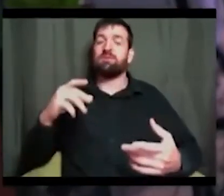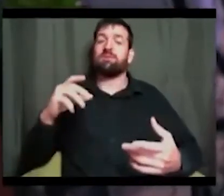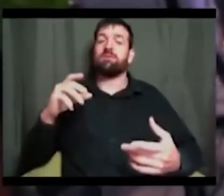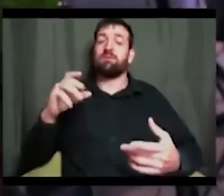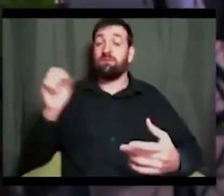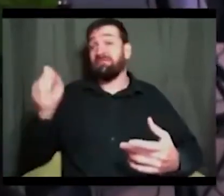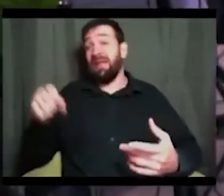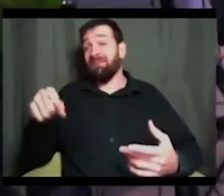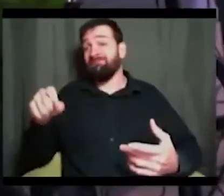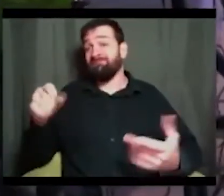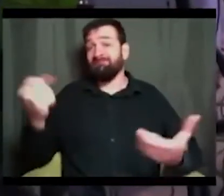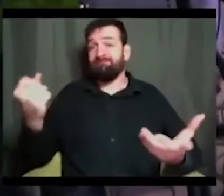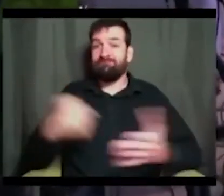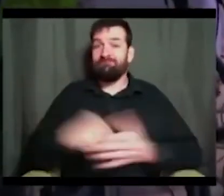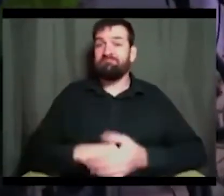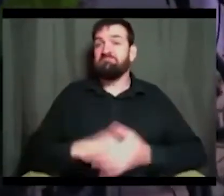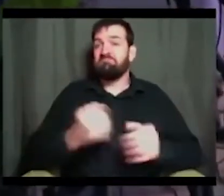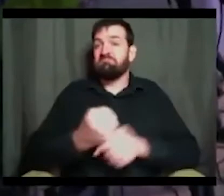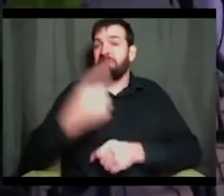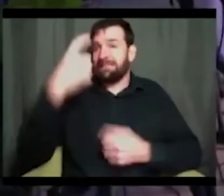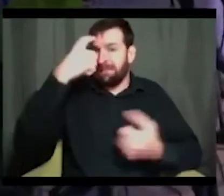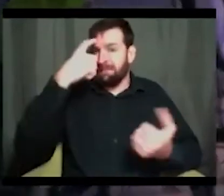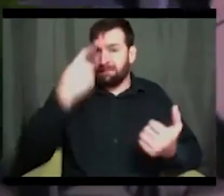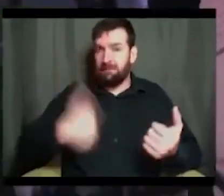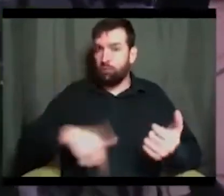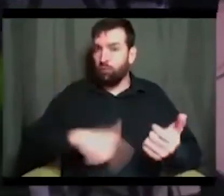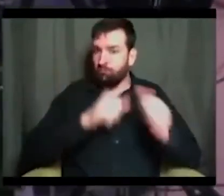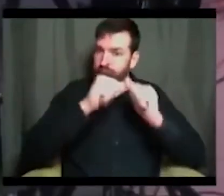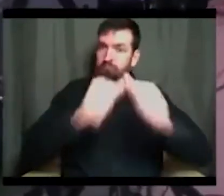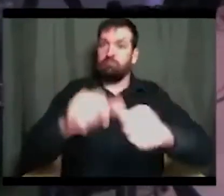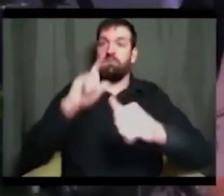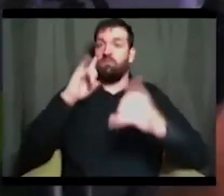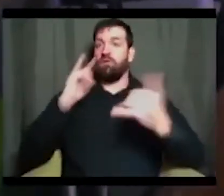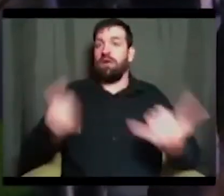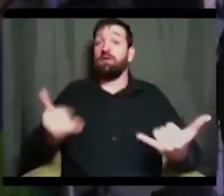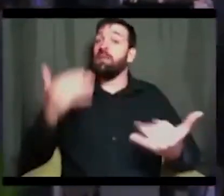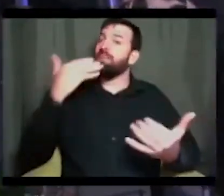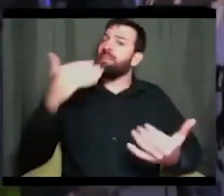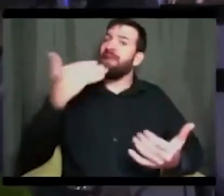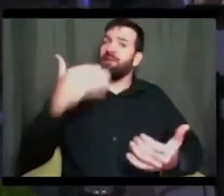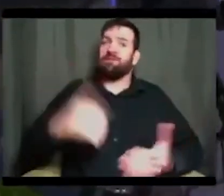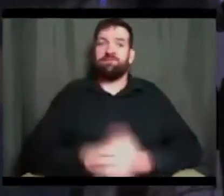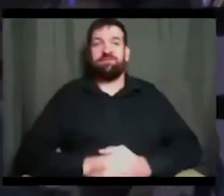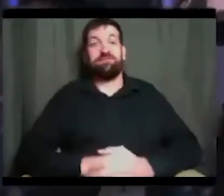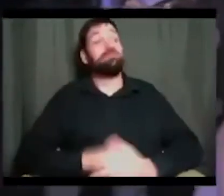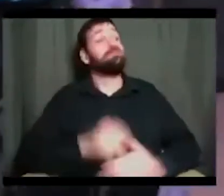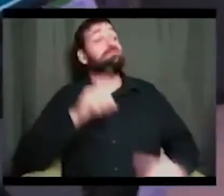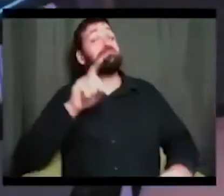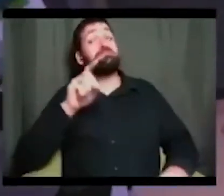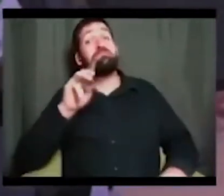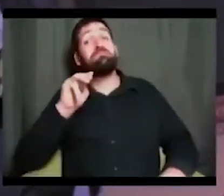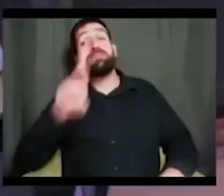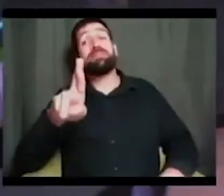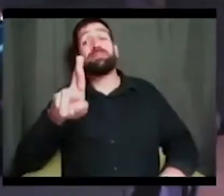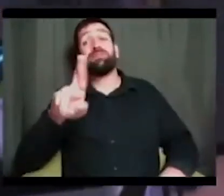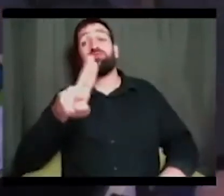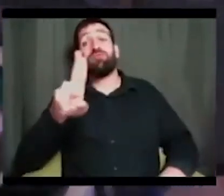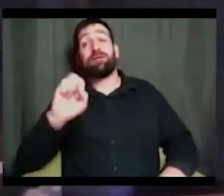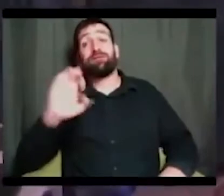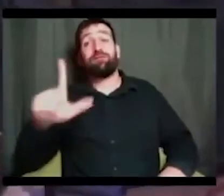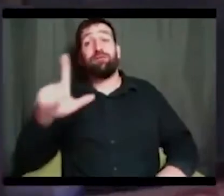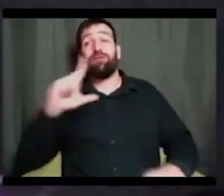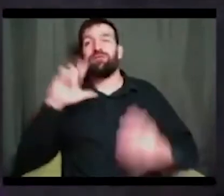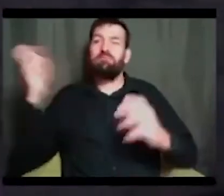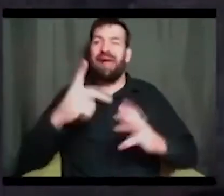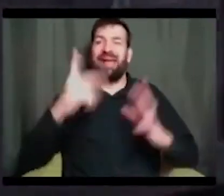yeah, I think it makes sense that we continue to do this for now. All right, thank you for that insight. Mr. Russell is back. We're giving you a big round of applause, pal. Good